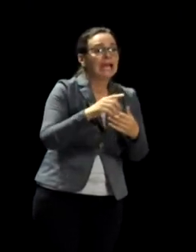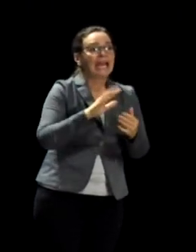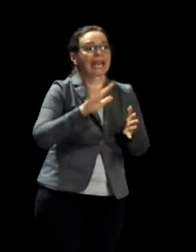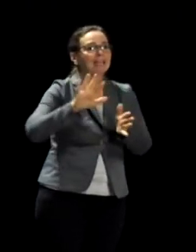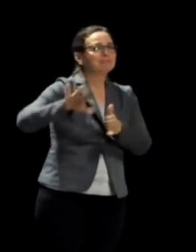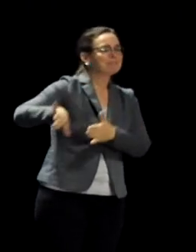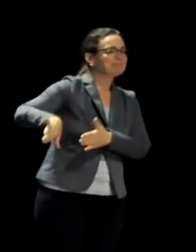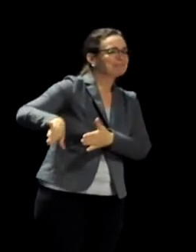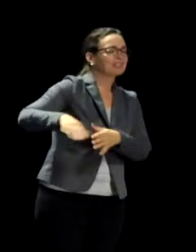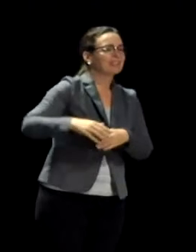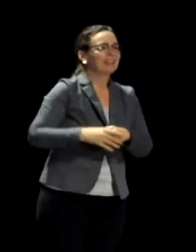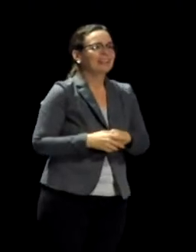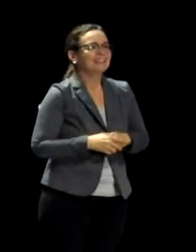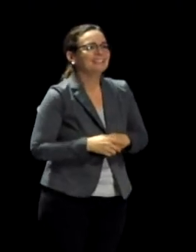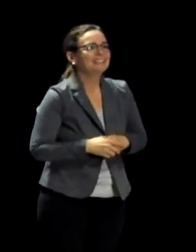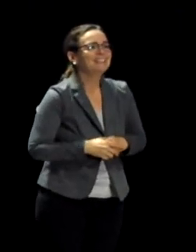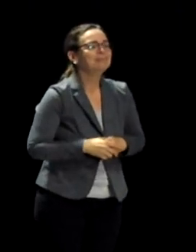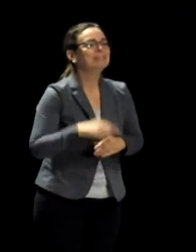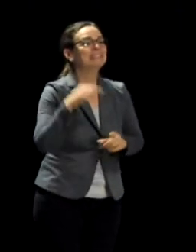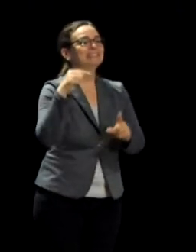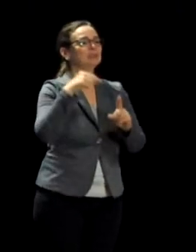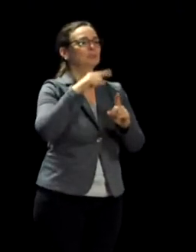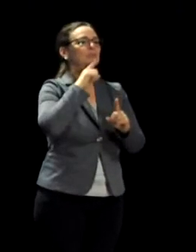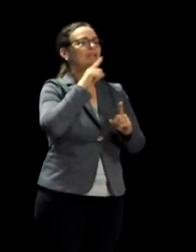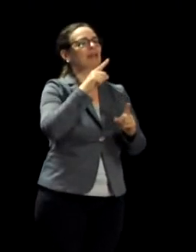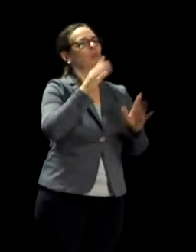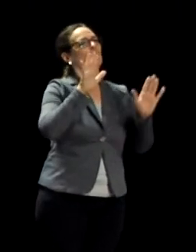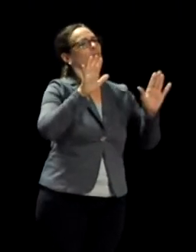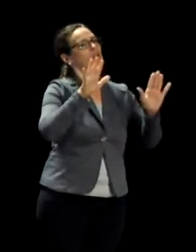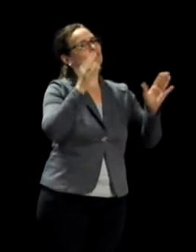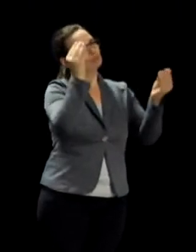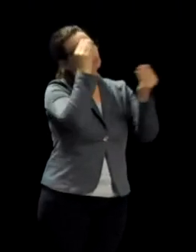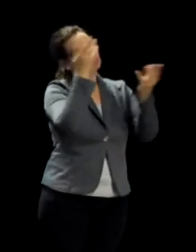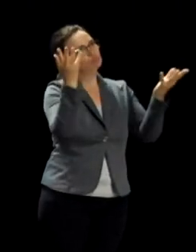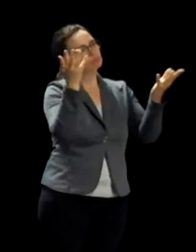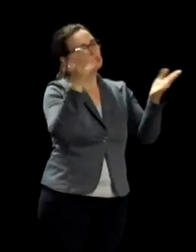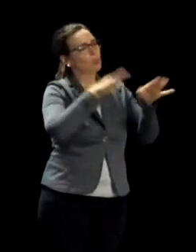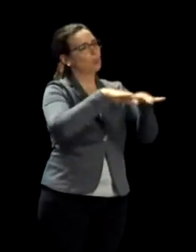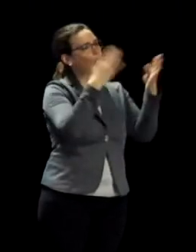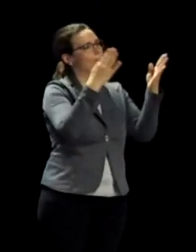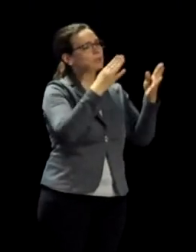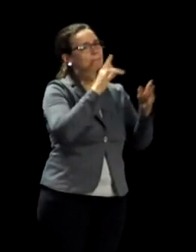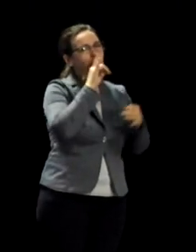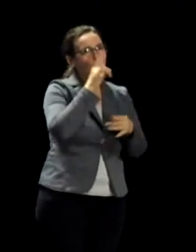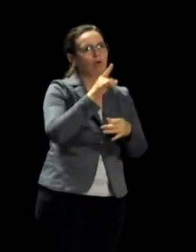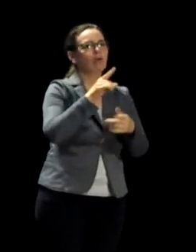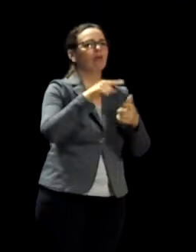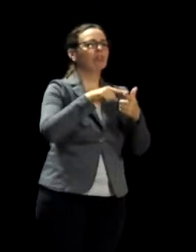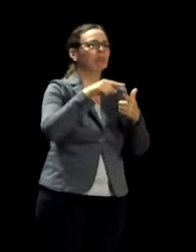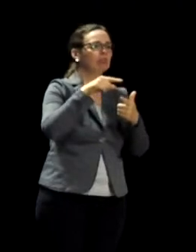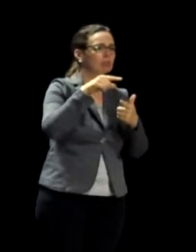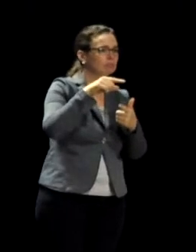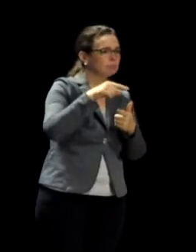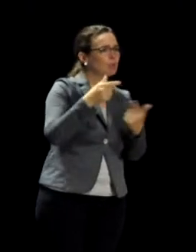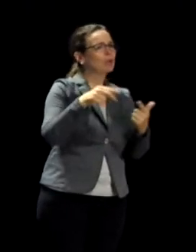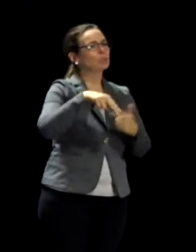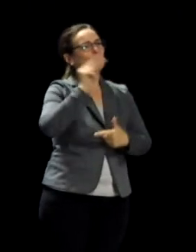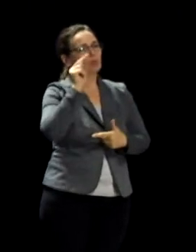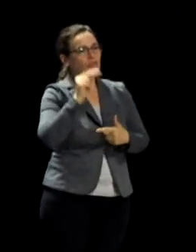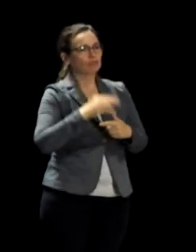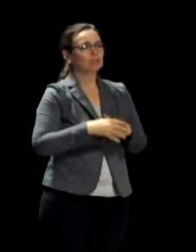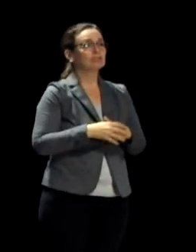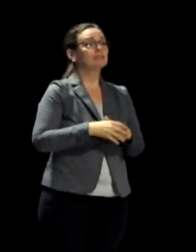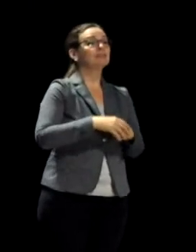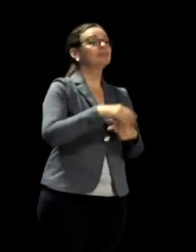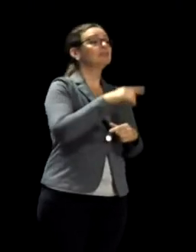this is a big win for the community. You look at where our sales tax payment came in today, it's a reminder. Destiny is not the end-all, be-all for us,